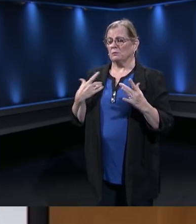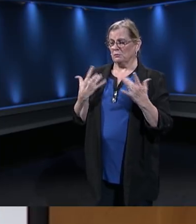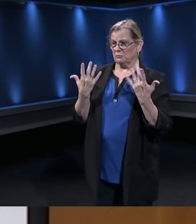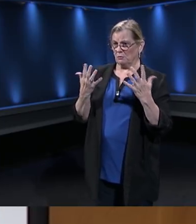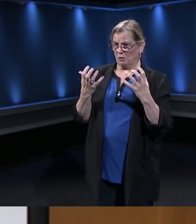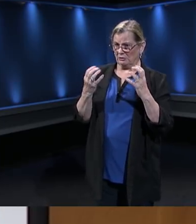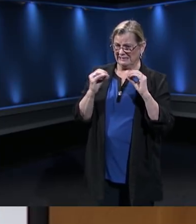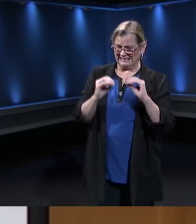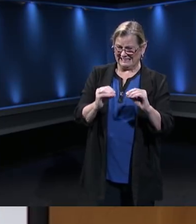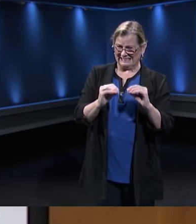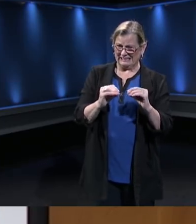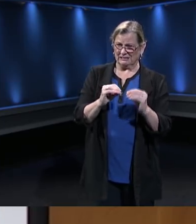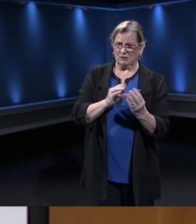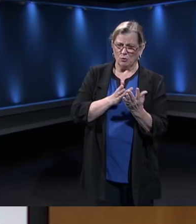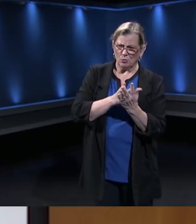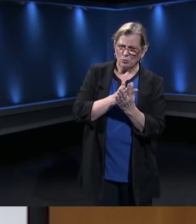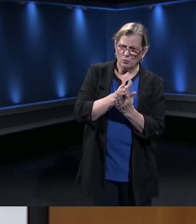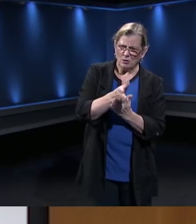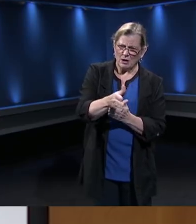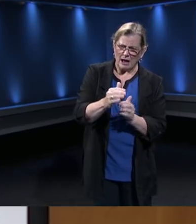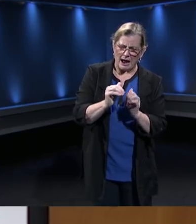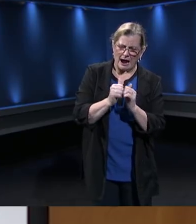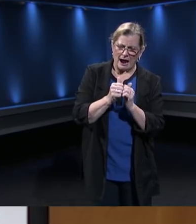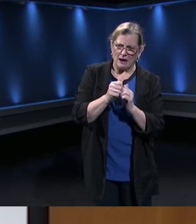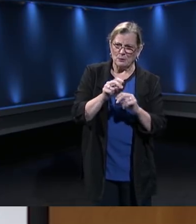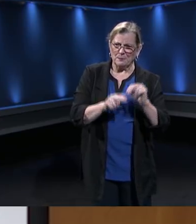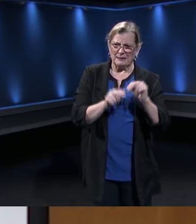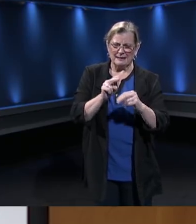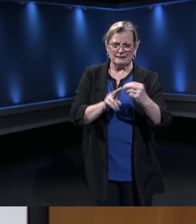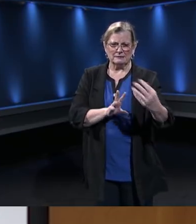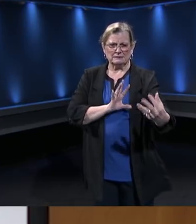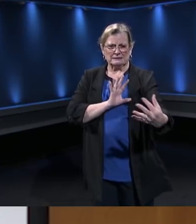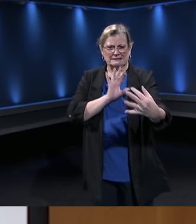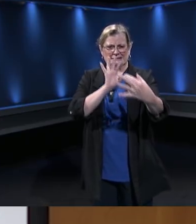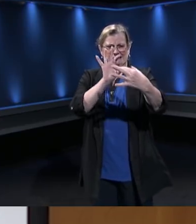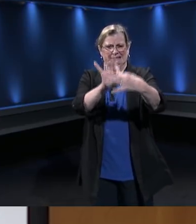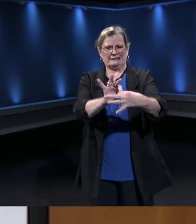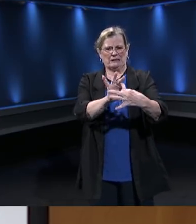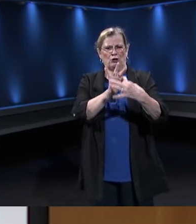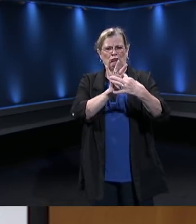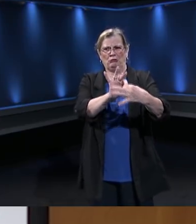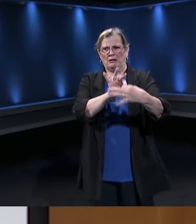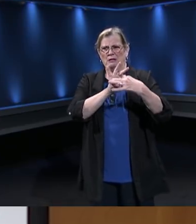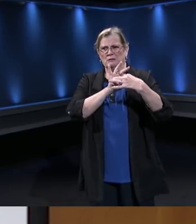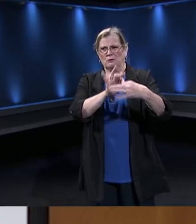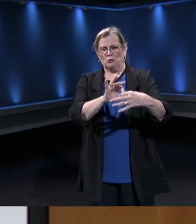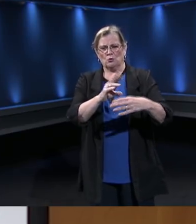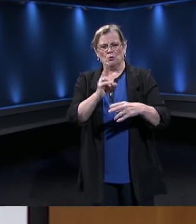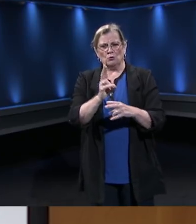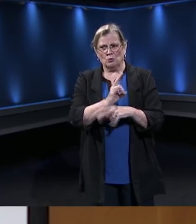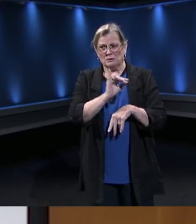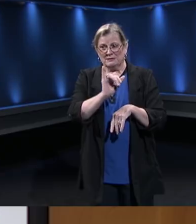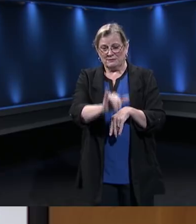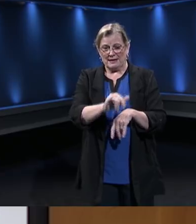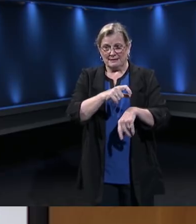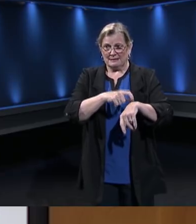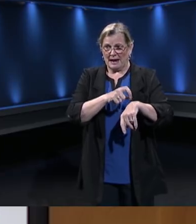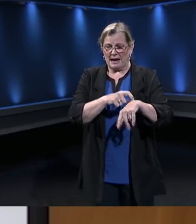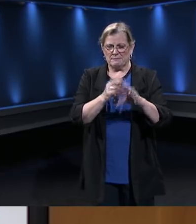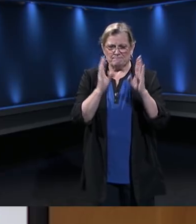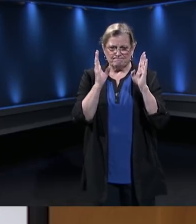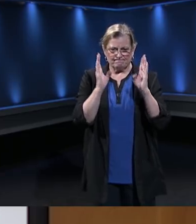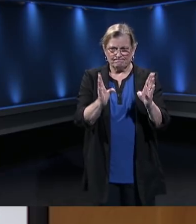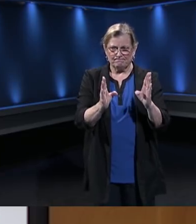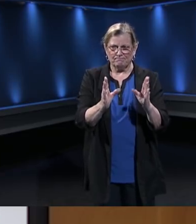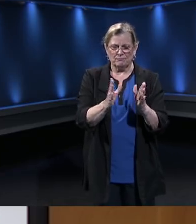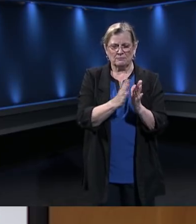is looking at how do we build those relationships? How are we taking time out of our day to make those stronger the best way we know how?